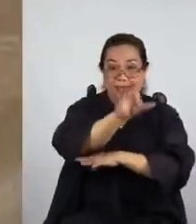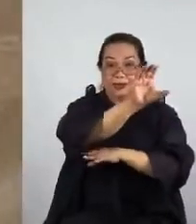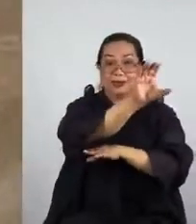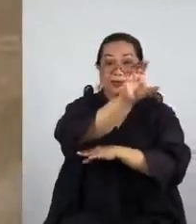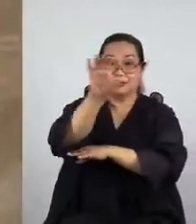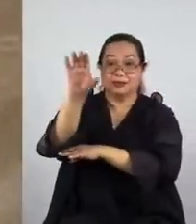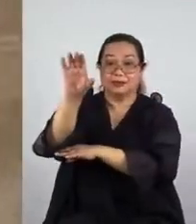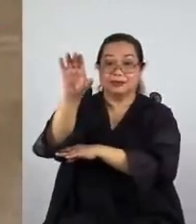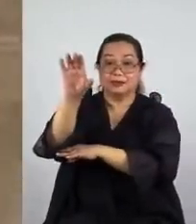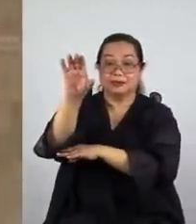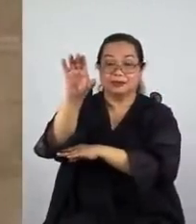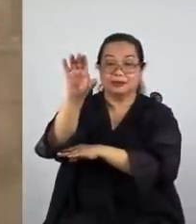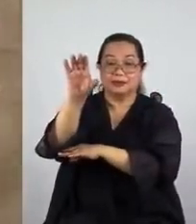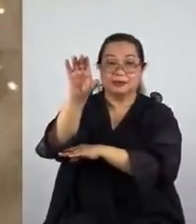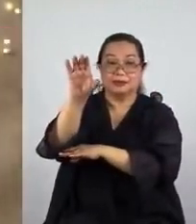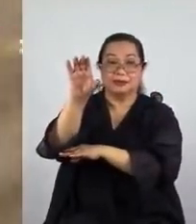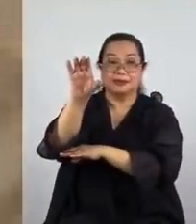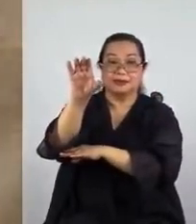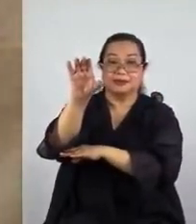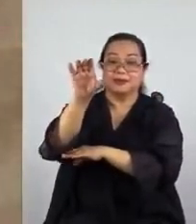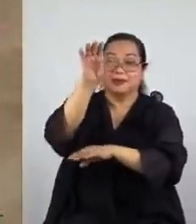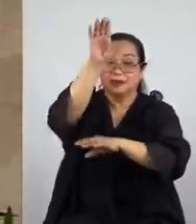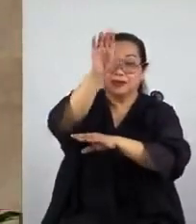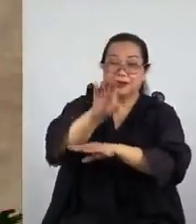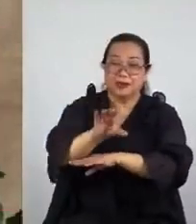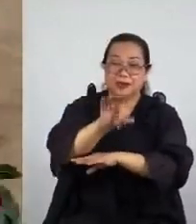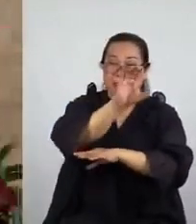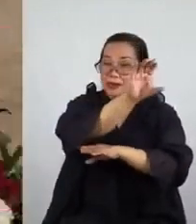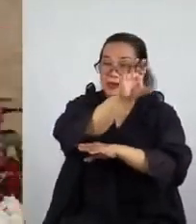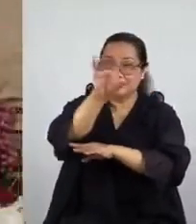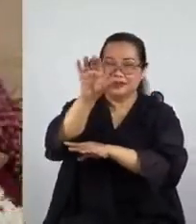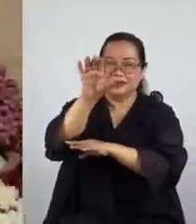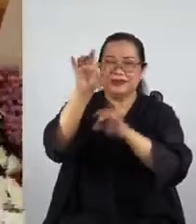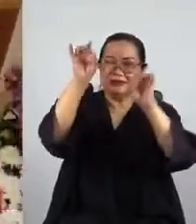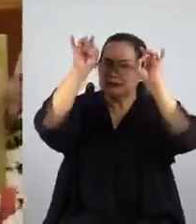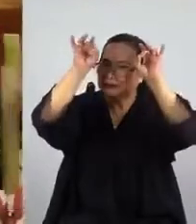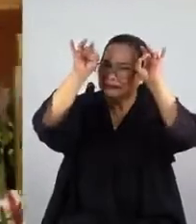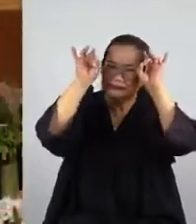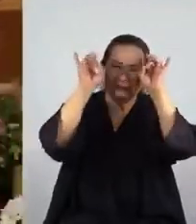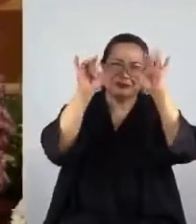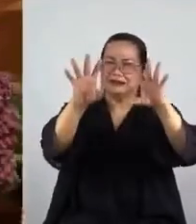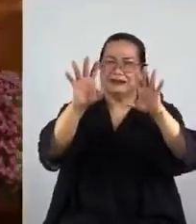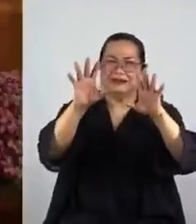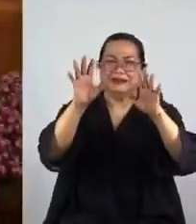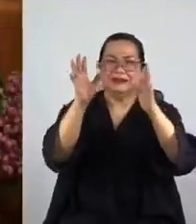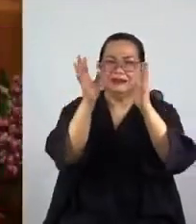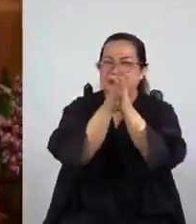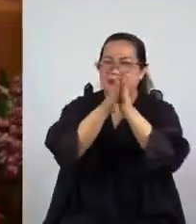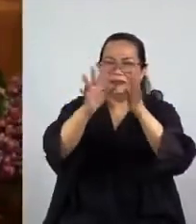the cross is the most excruciating,